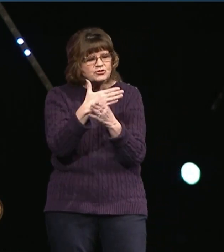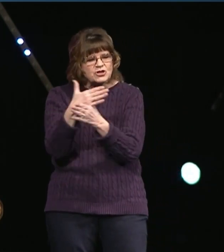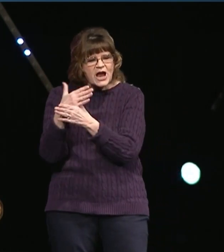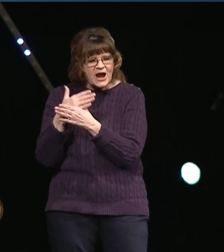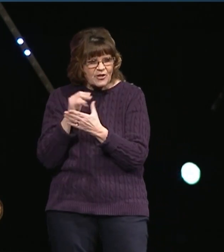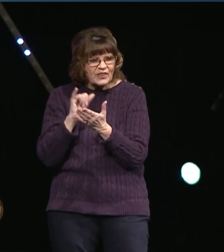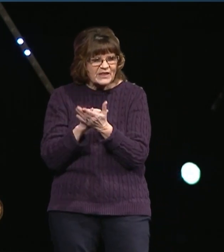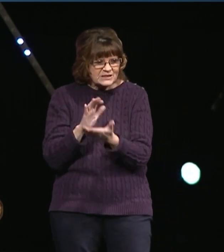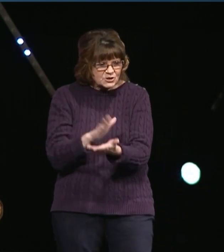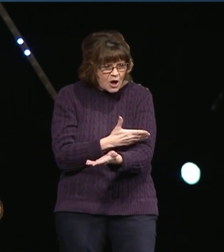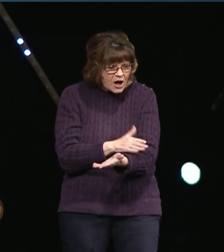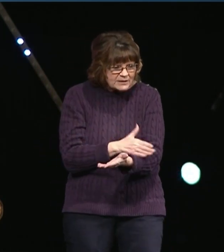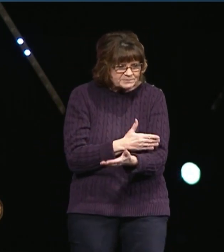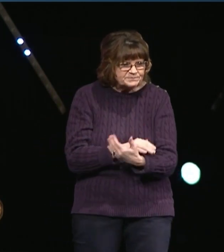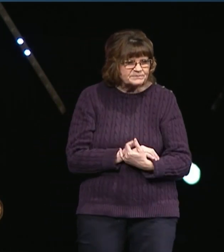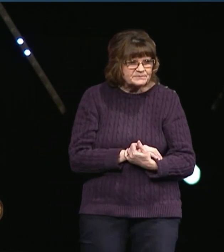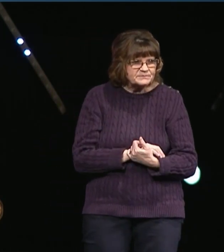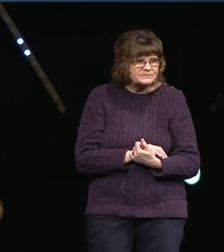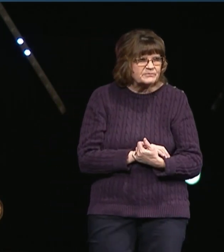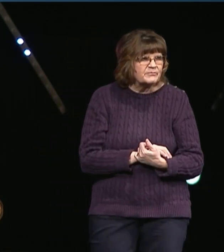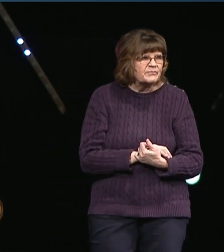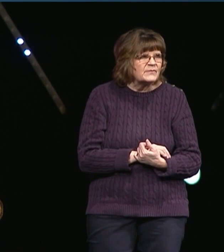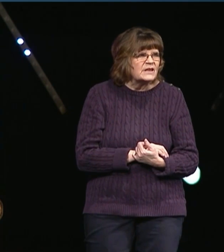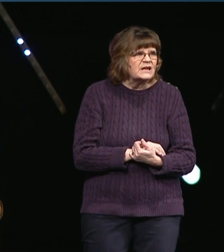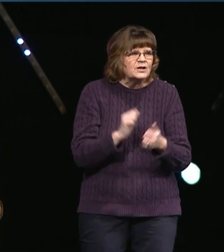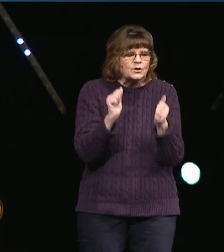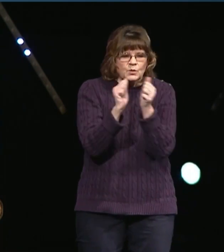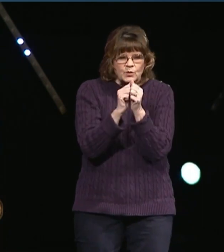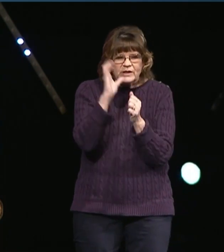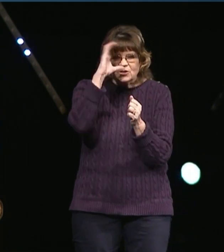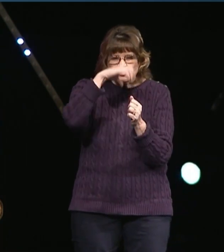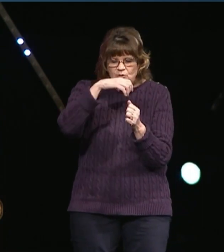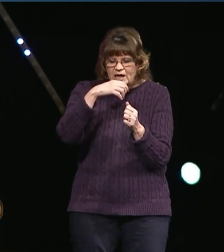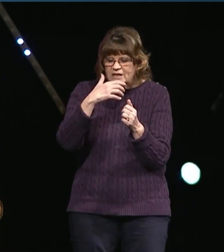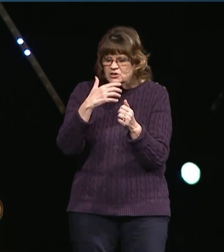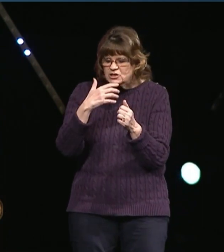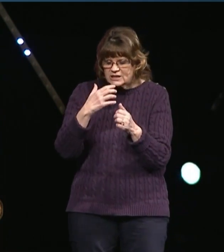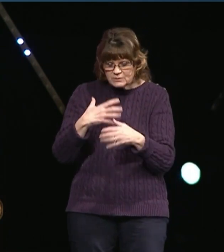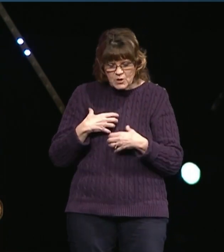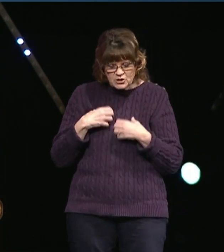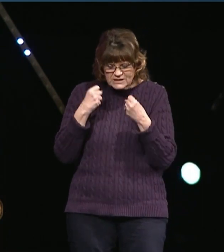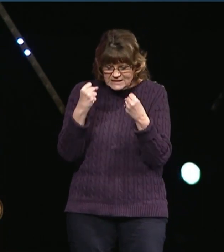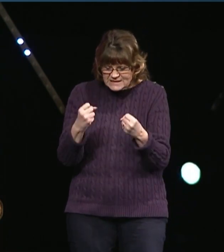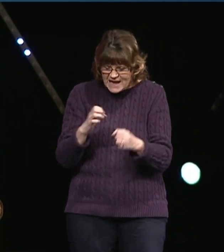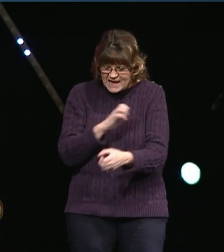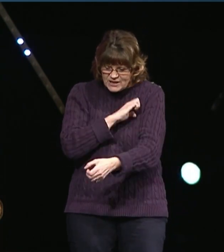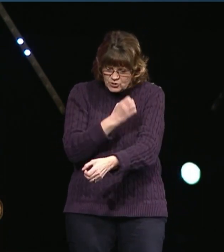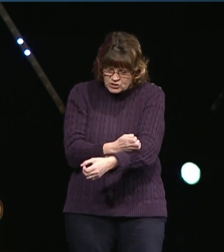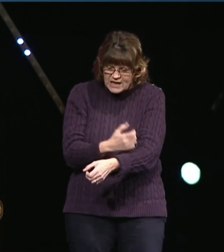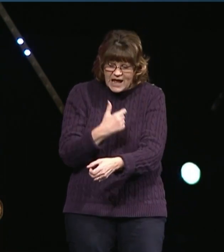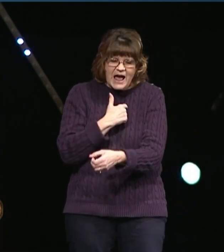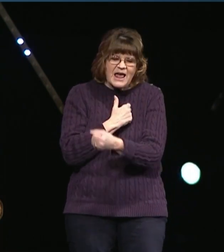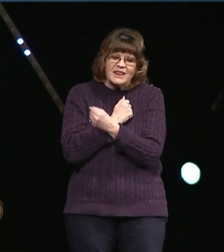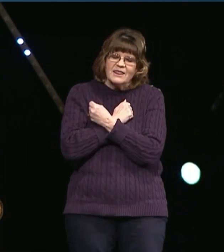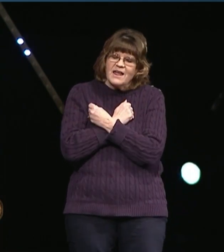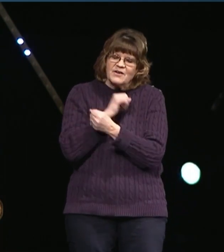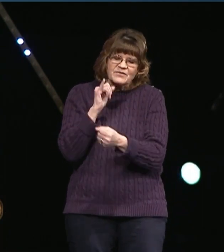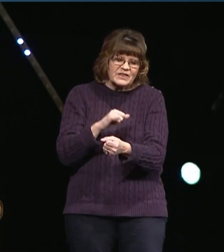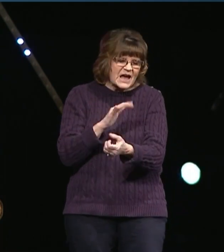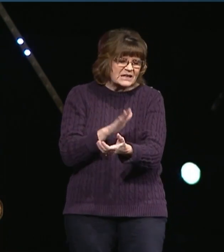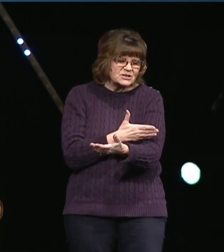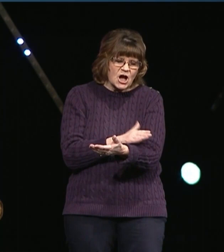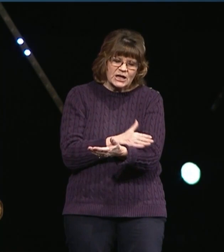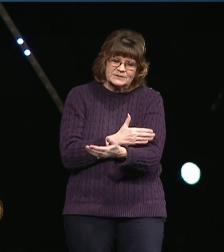Dad, I can turn it off now." With a strained voice, he mustered all of his energy to say, "I love it. I love